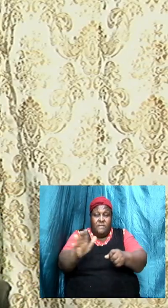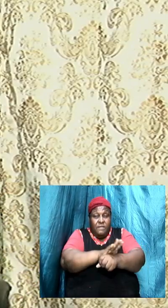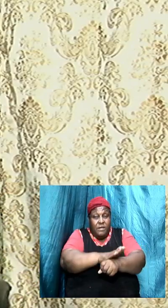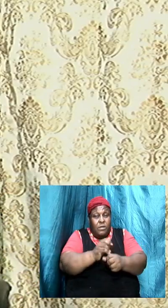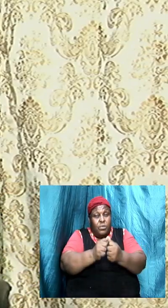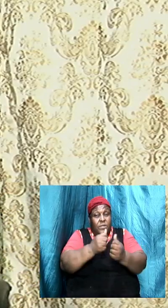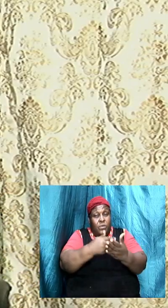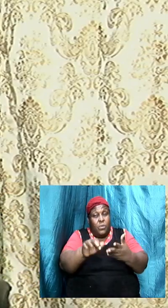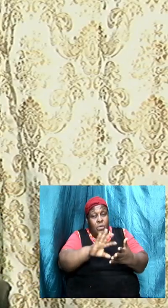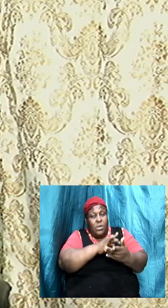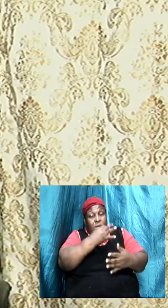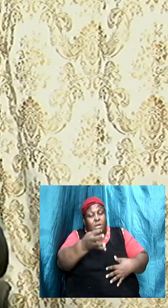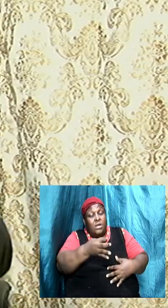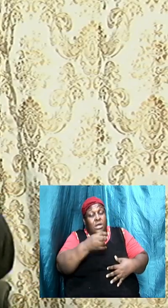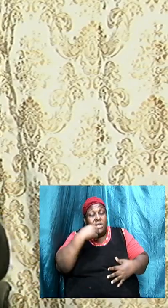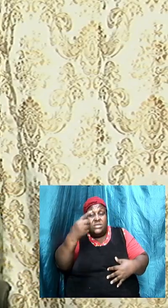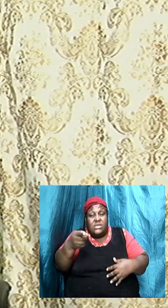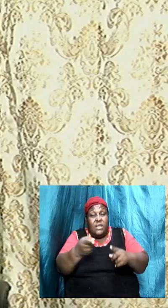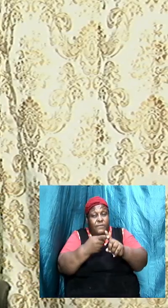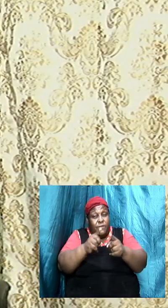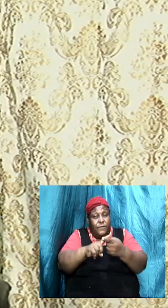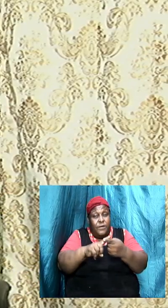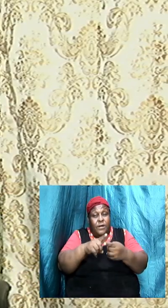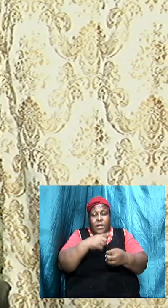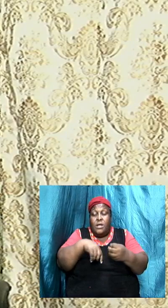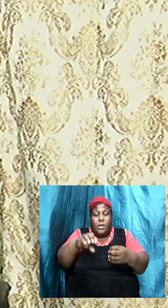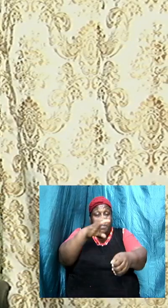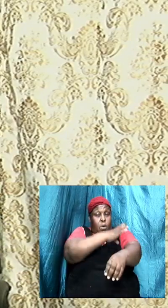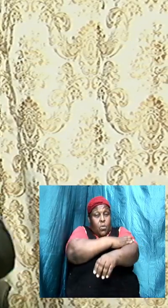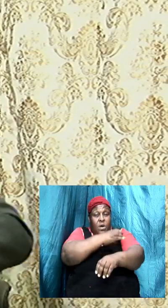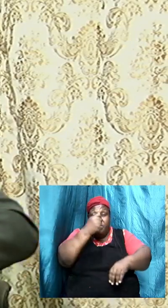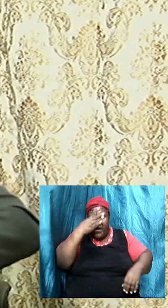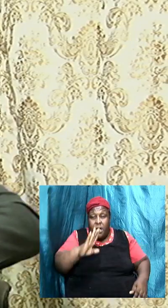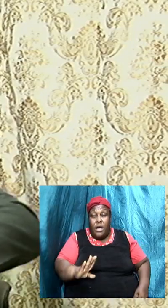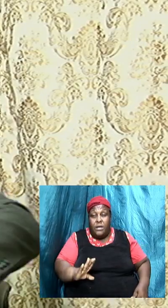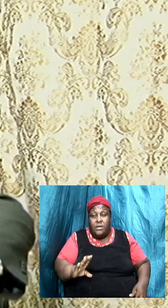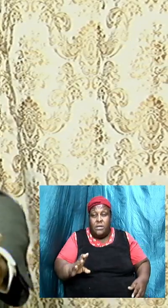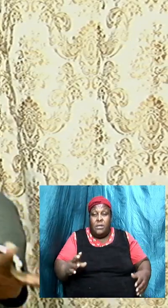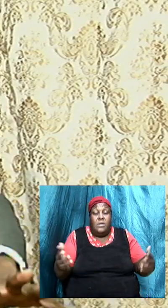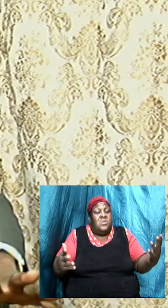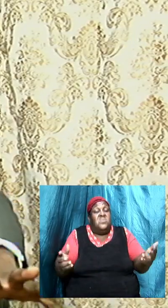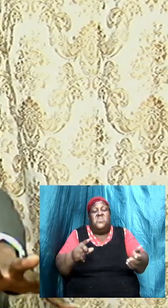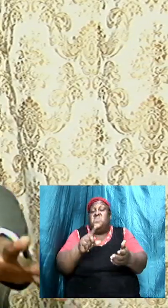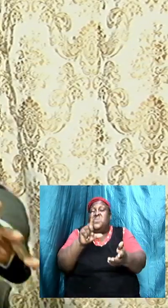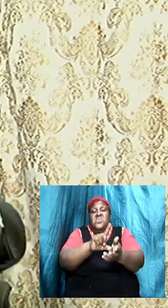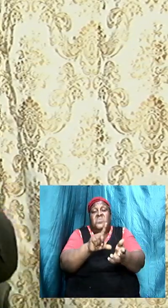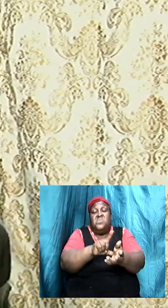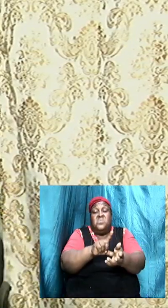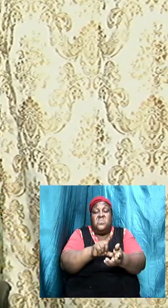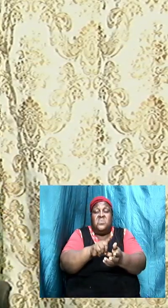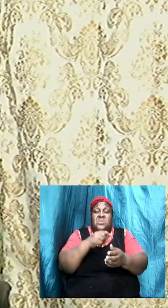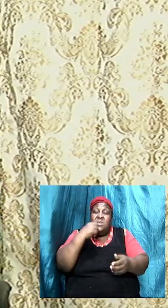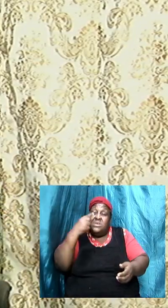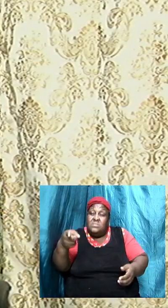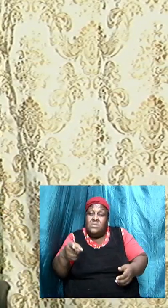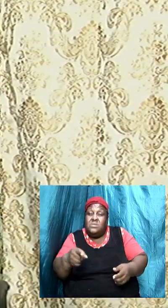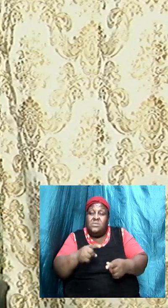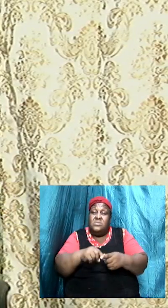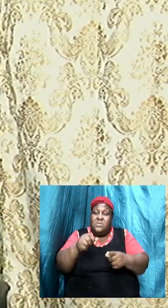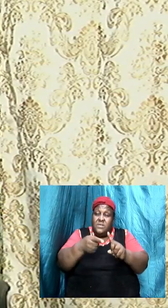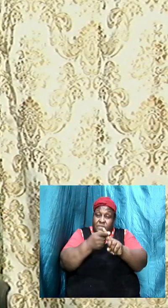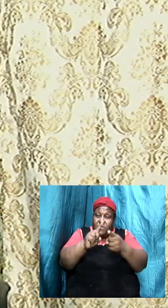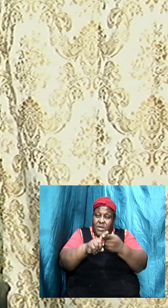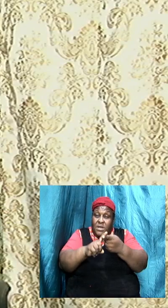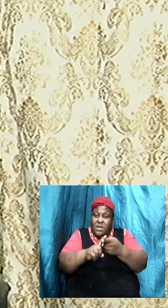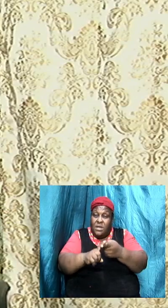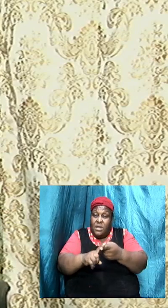about the power of God. So what Luke did was to talk to Theophilus to get him at the point where